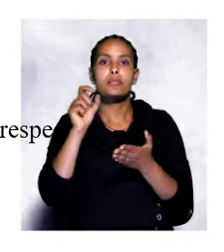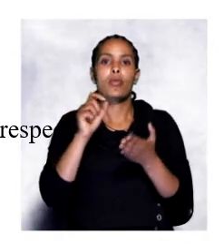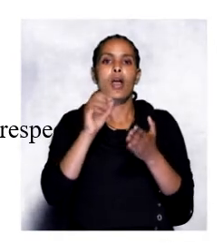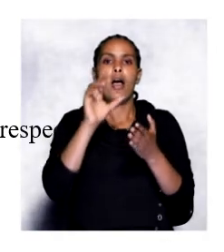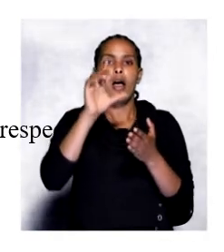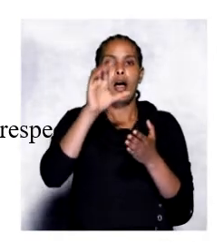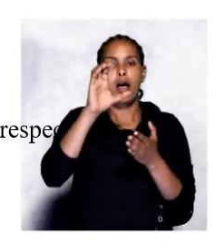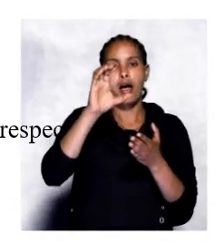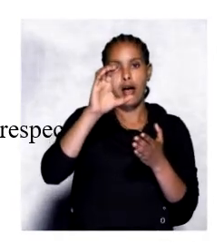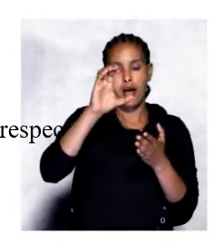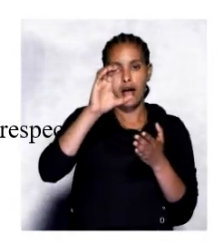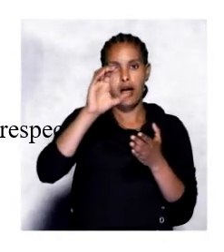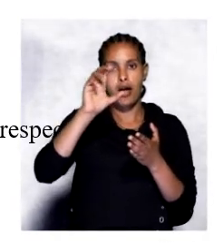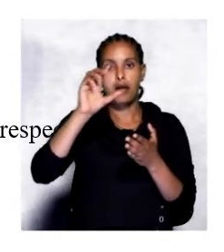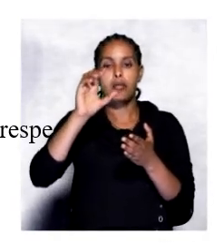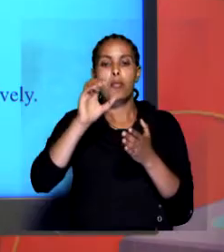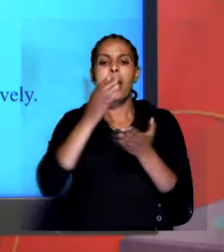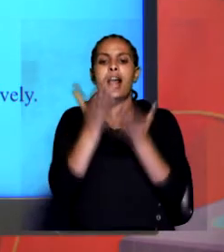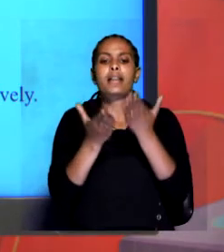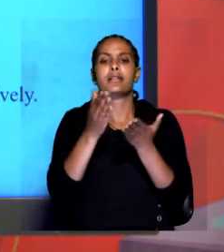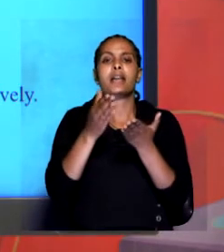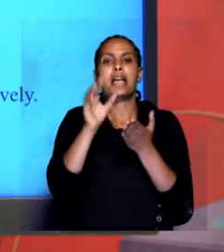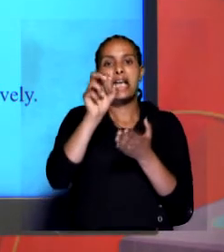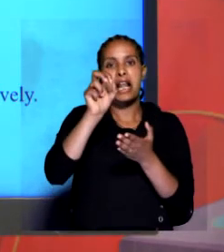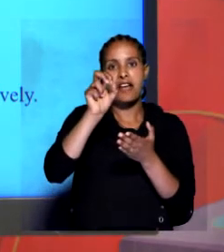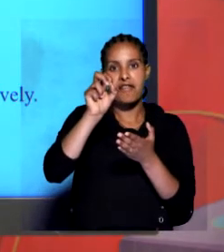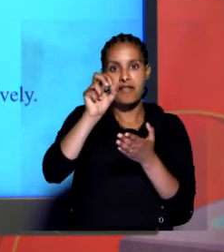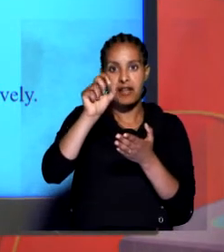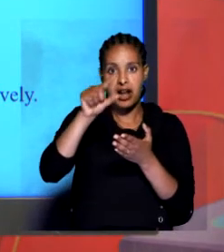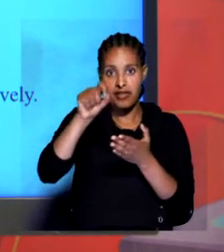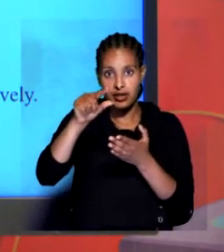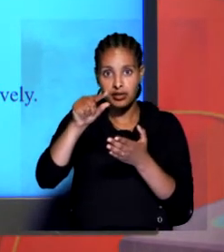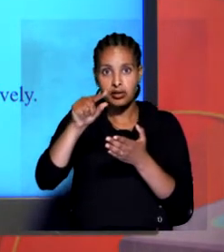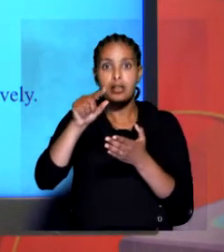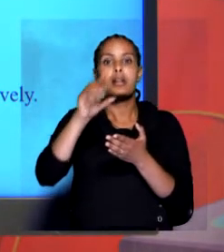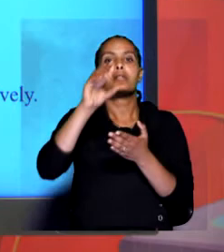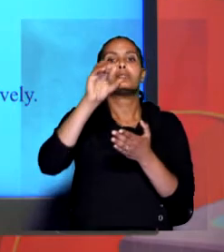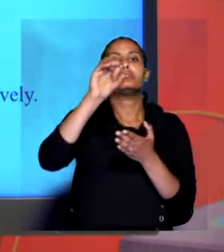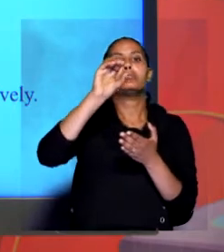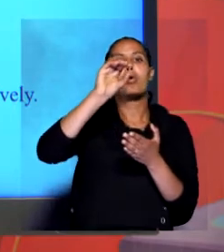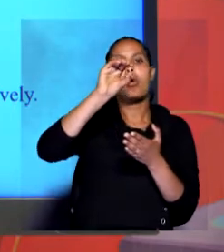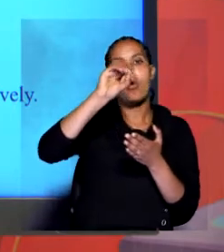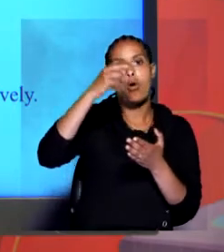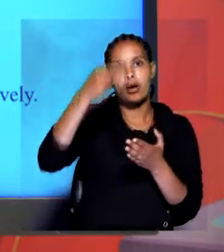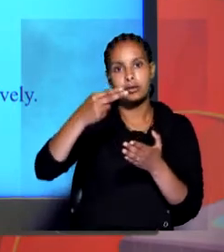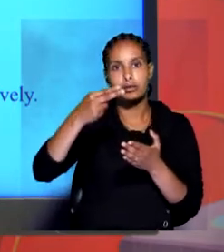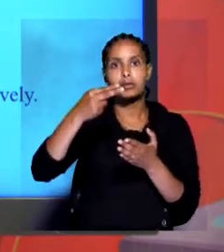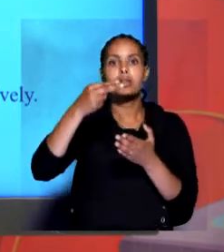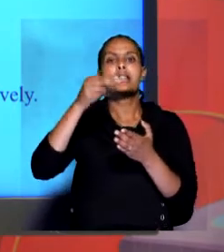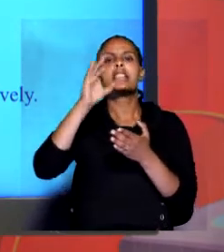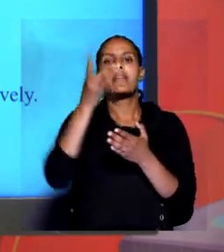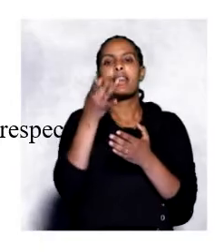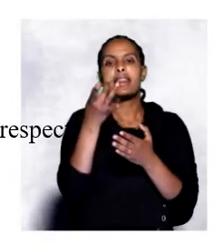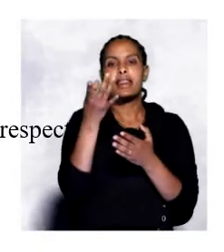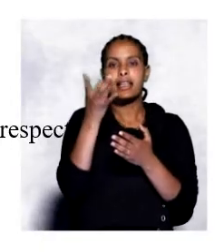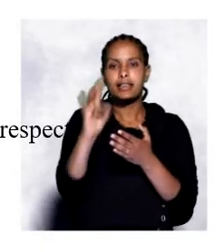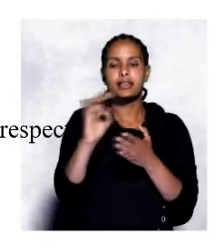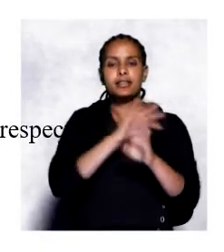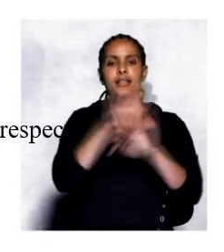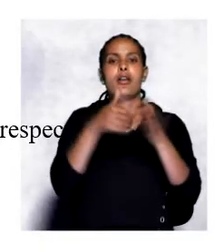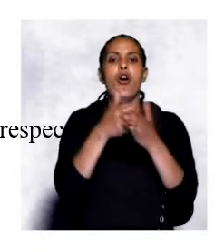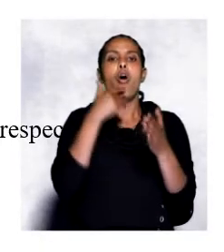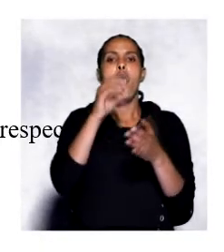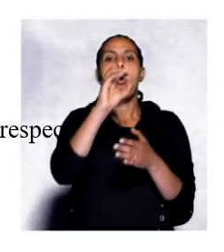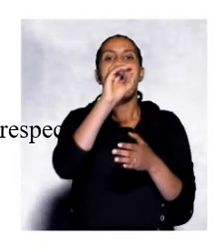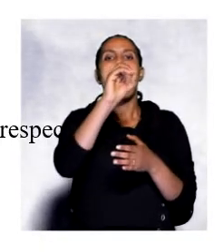NO, its valence electron is 11. Nitrogen dioxide, valence electron, 17. These are